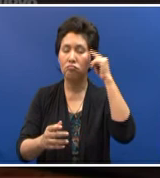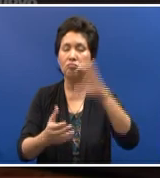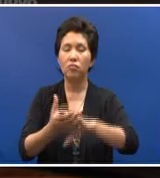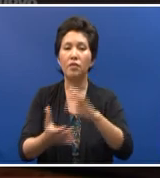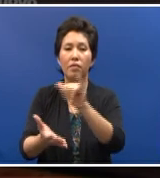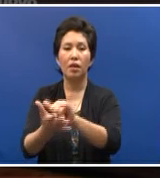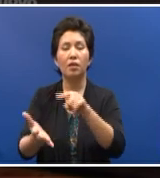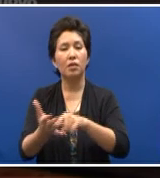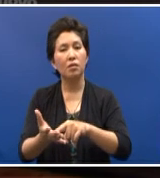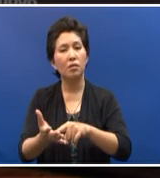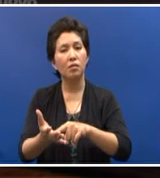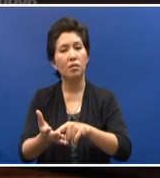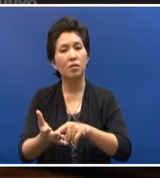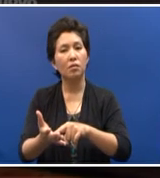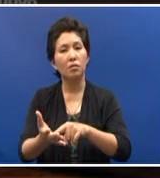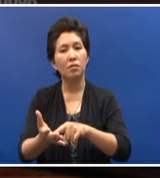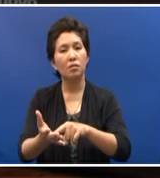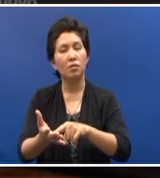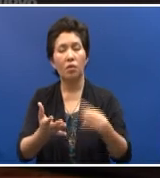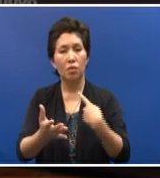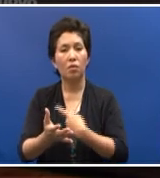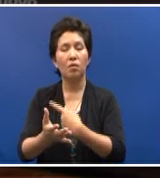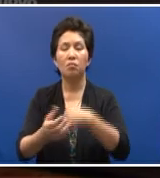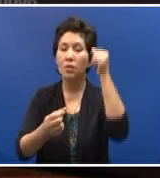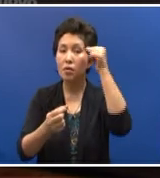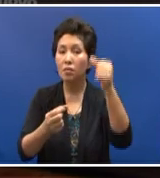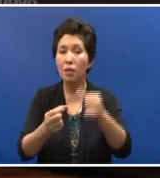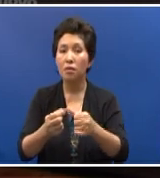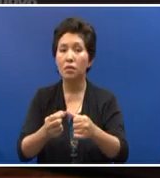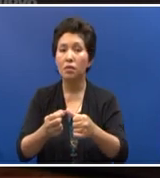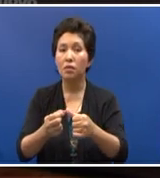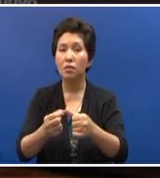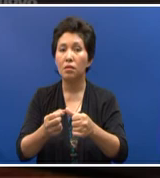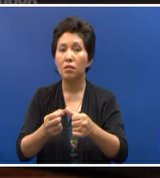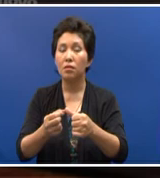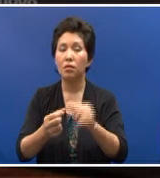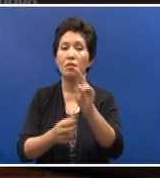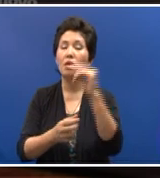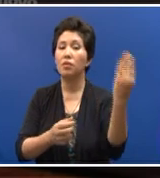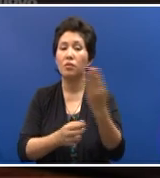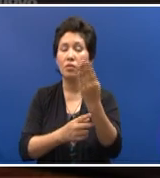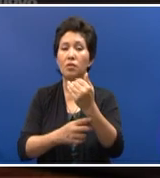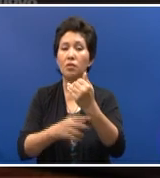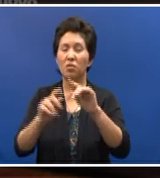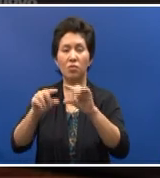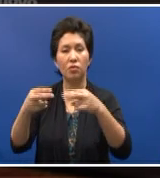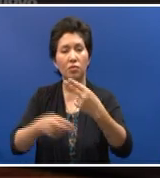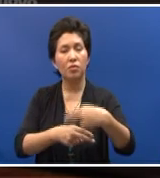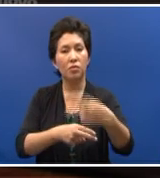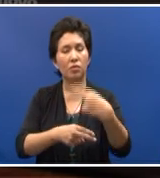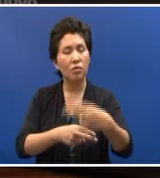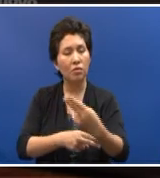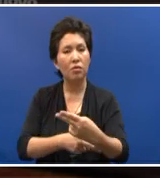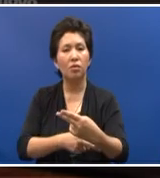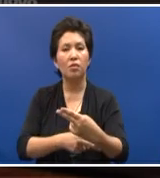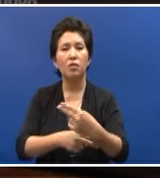when we talk about human needs, you're going to remember about the Maslow's theories of needs, the Abraham Maslow's theory